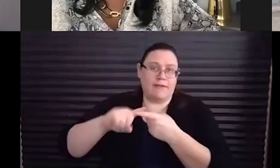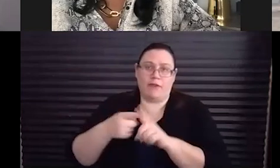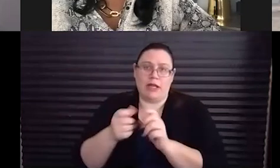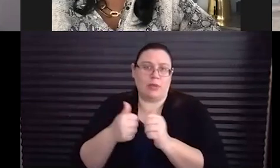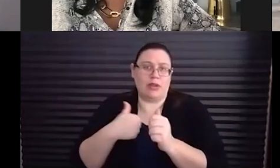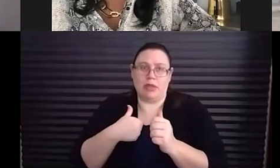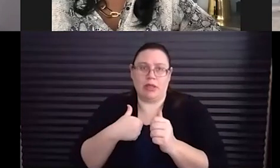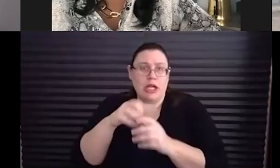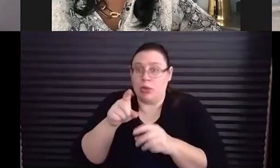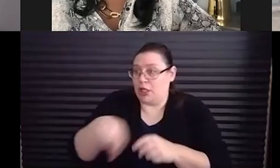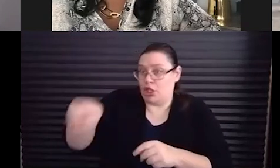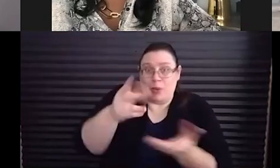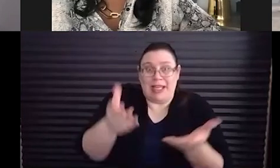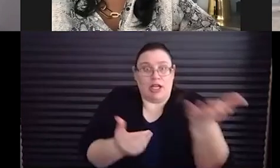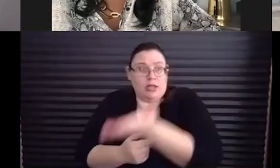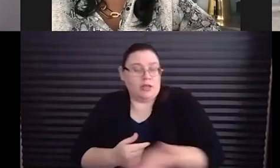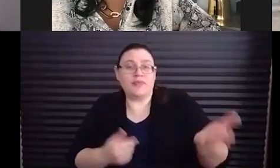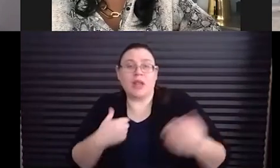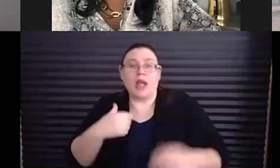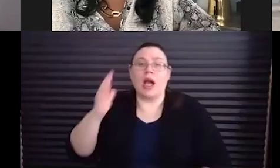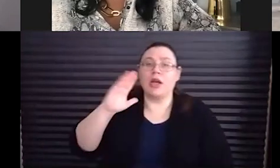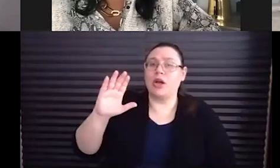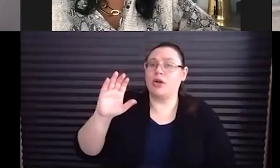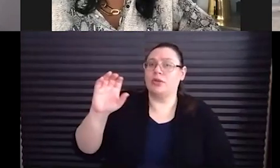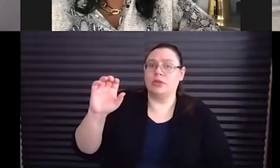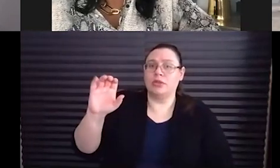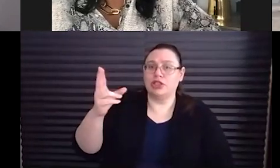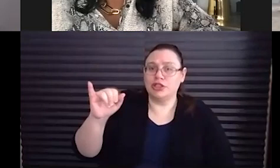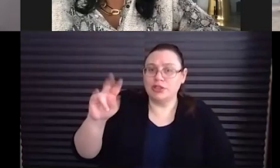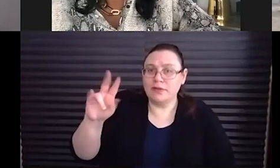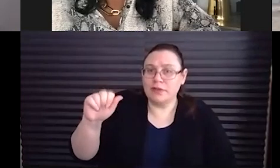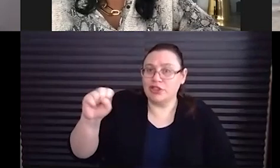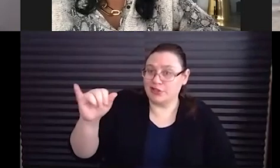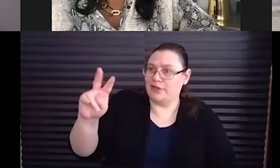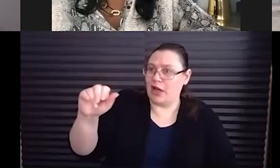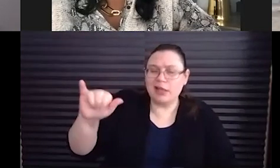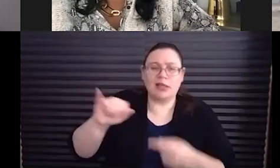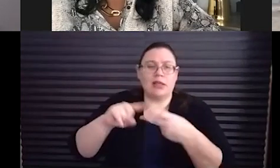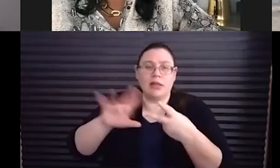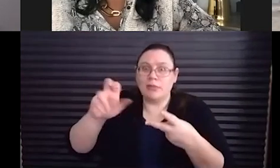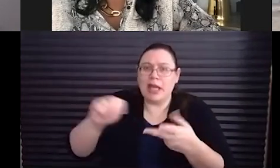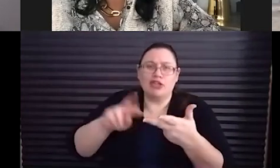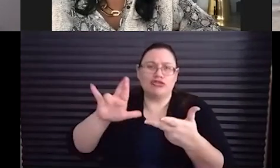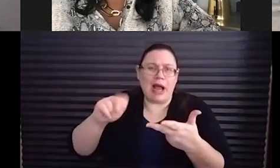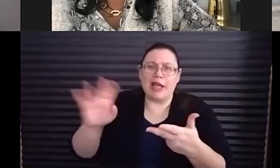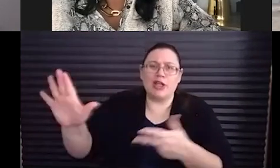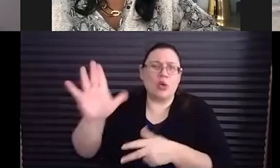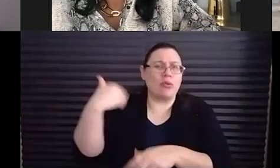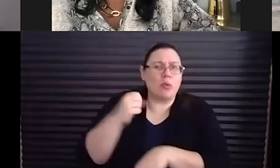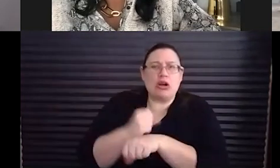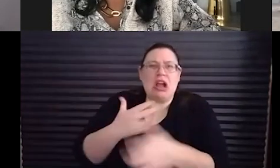guys all here, I know all of, you know, Shivani, Ben, Ryan, I know all of you from before, and I know all the great work that y'all do. It's important